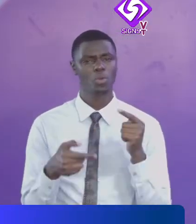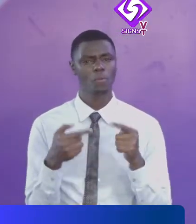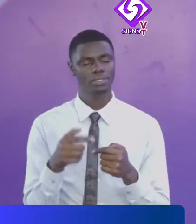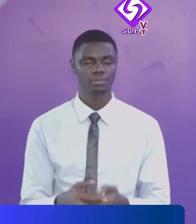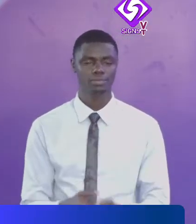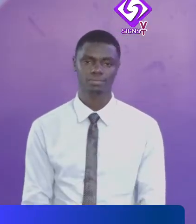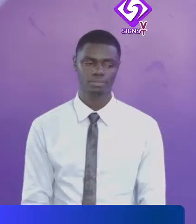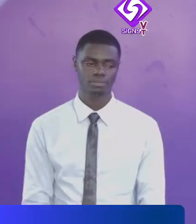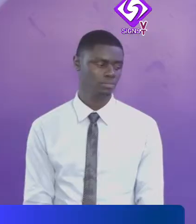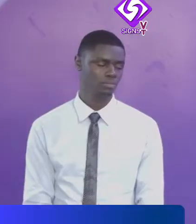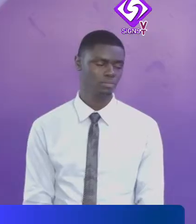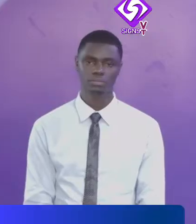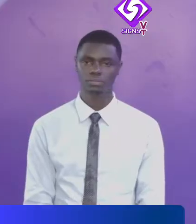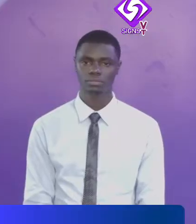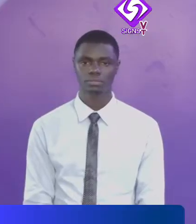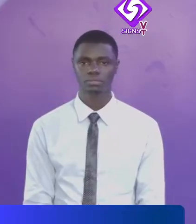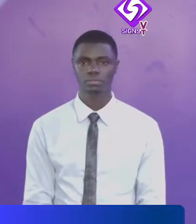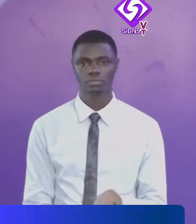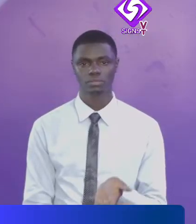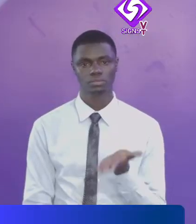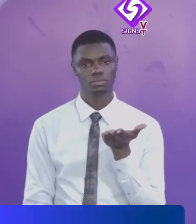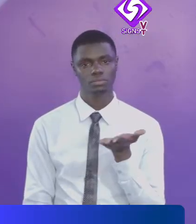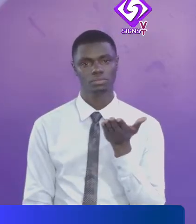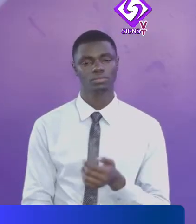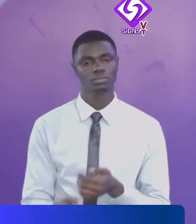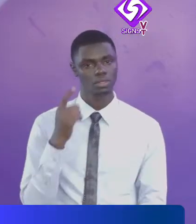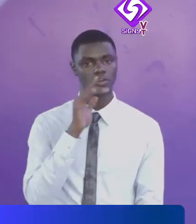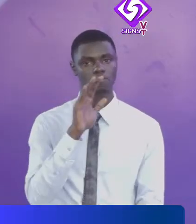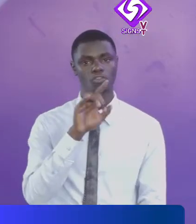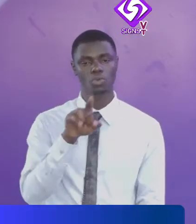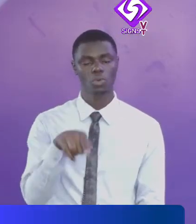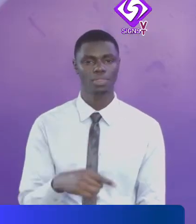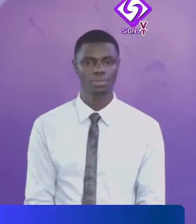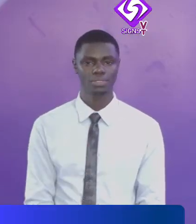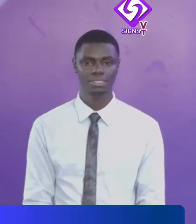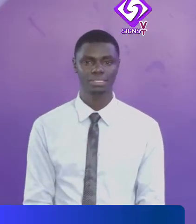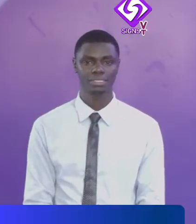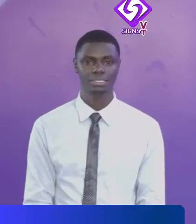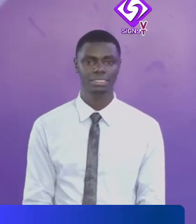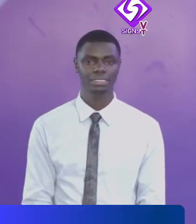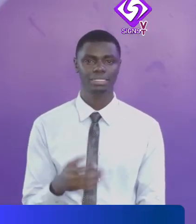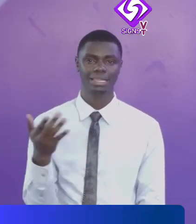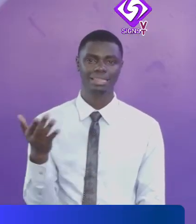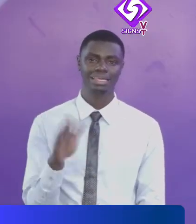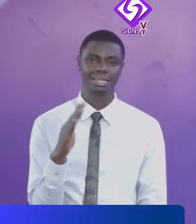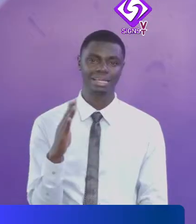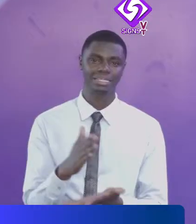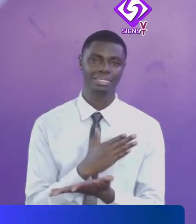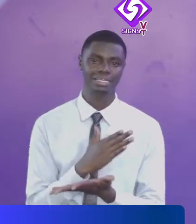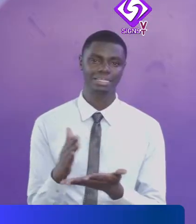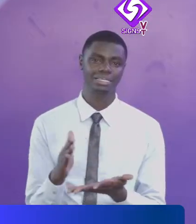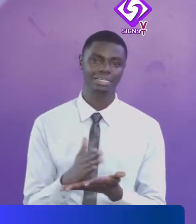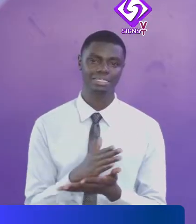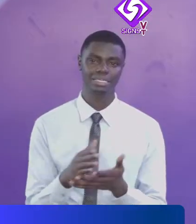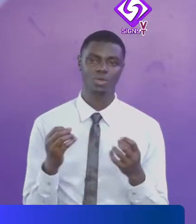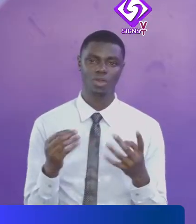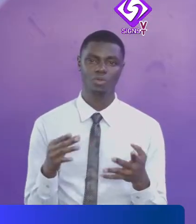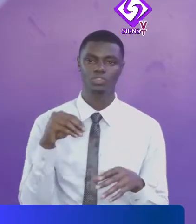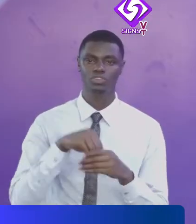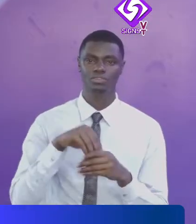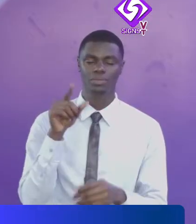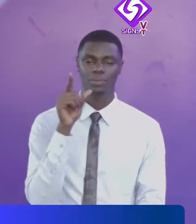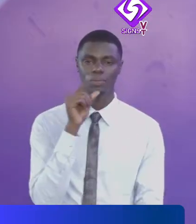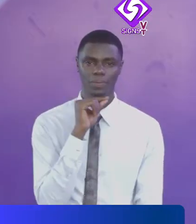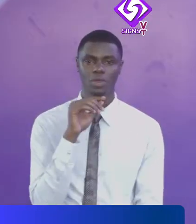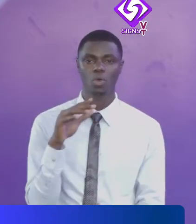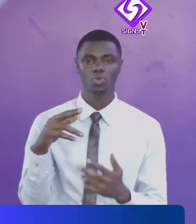a return that makes sense, even for your 1,000. And no matter how much you came in with, the return is shared according to how much money you brought into the